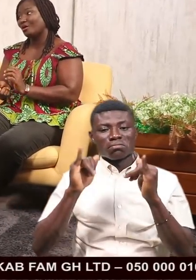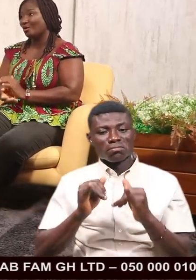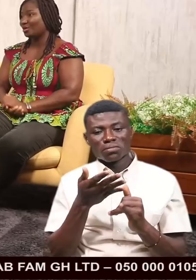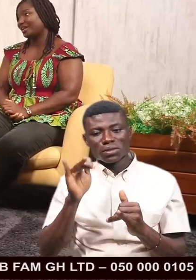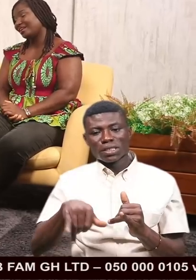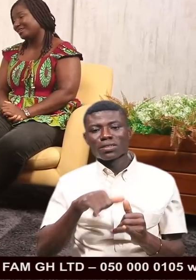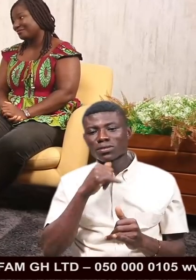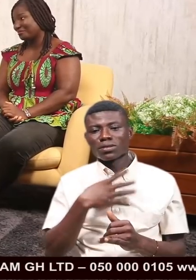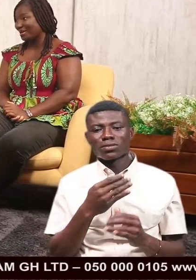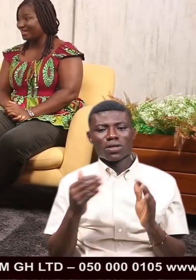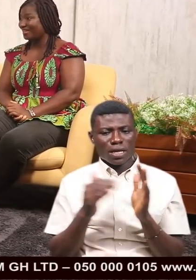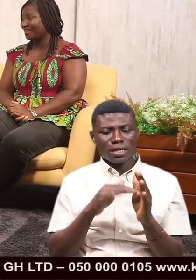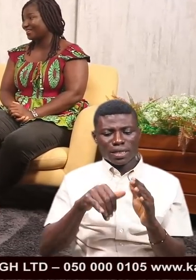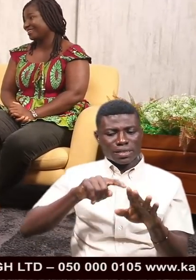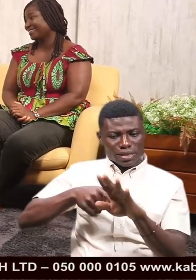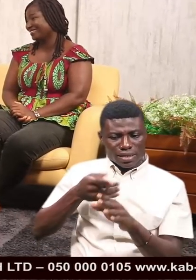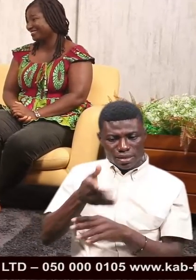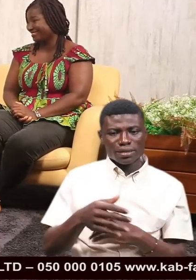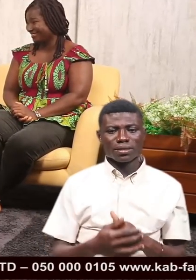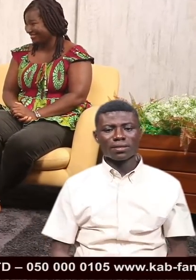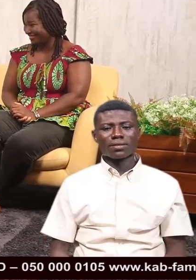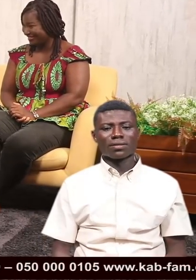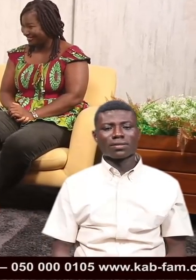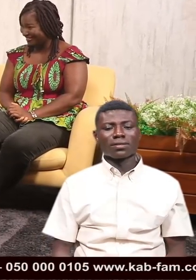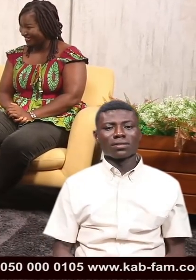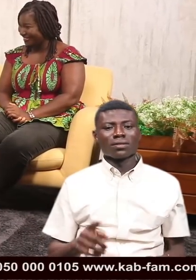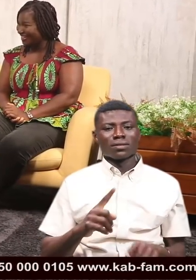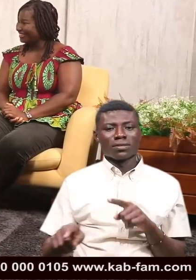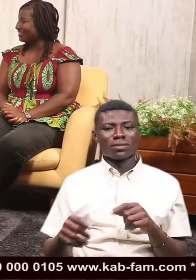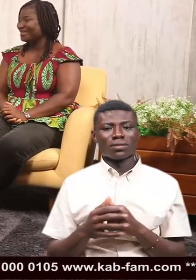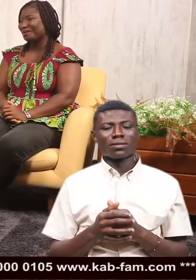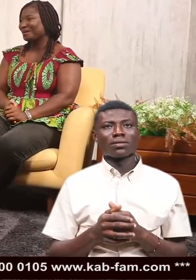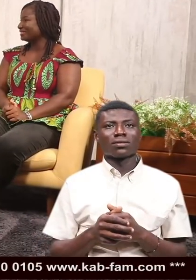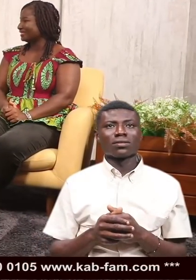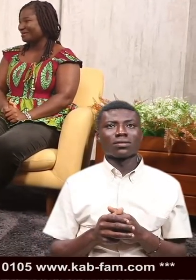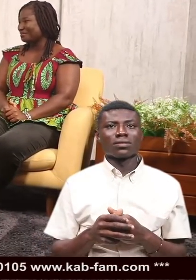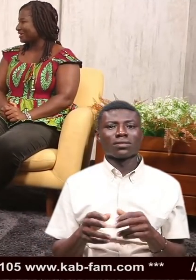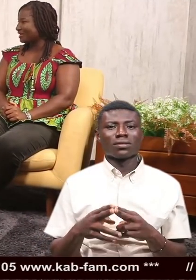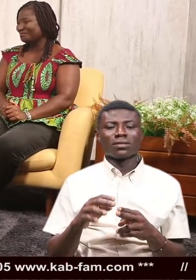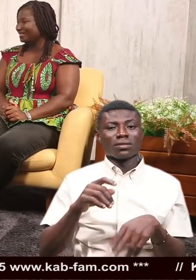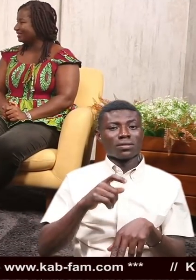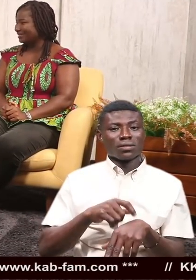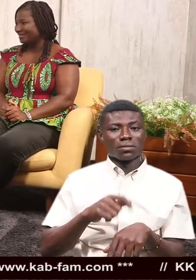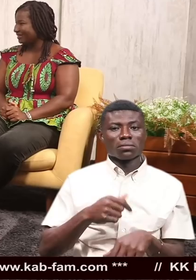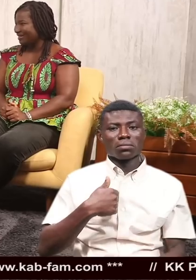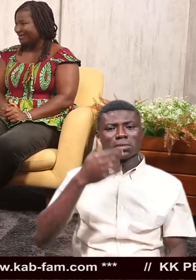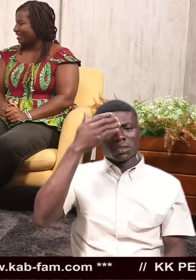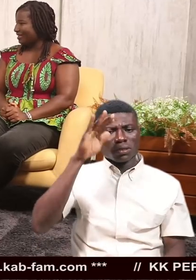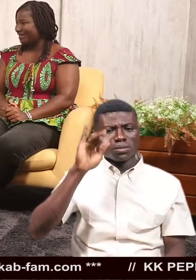honor or the identity by a twist. Dreadlocks are some okay, and I say, no, Satan, grandma, mean